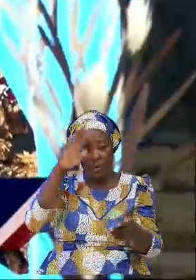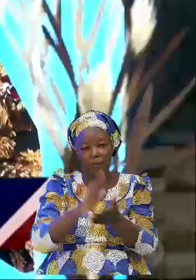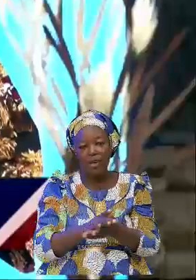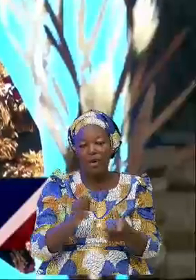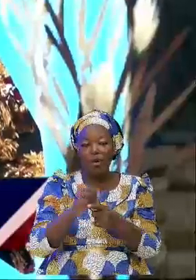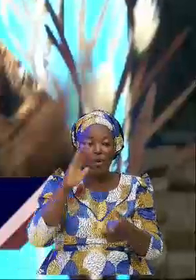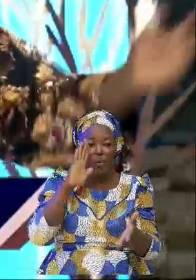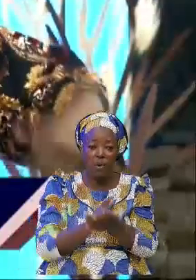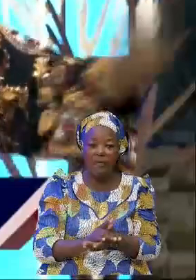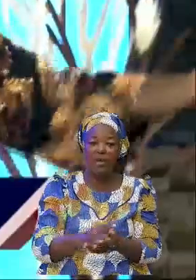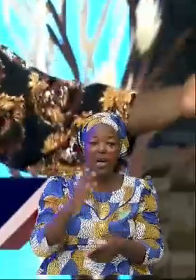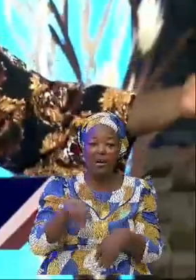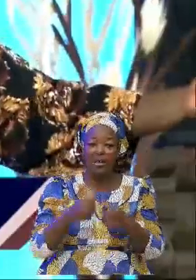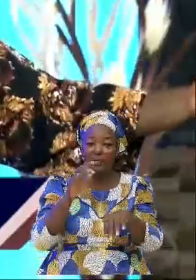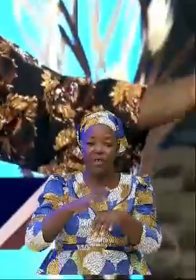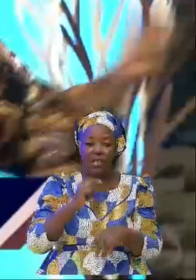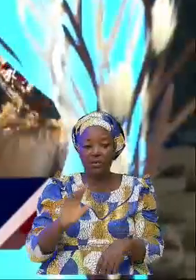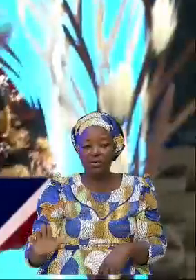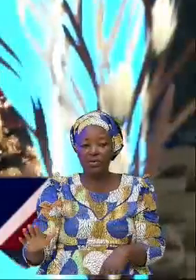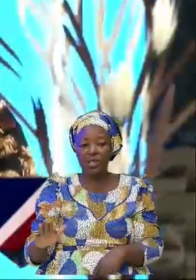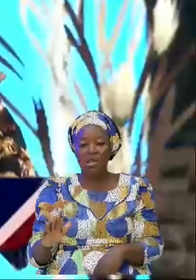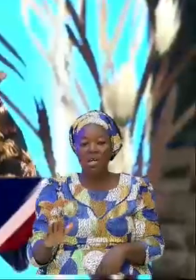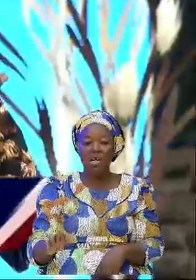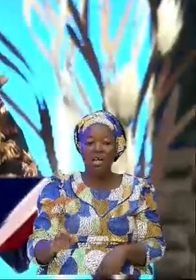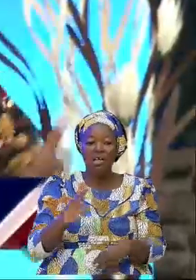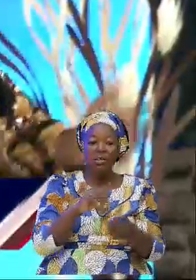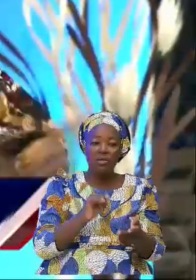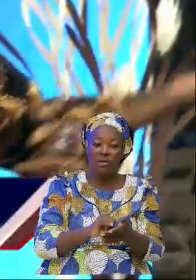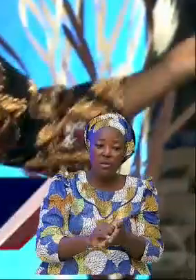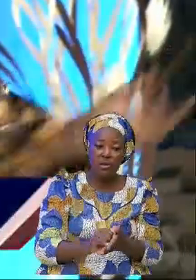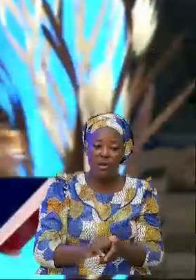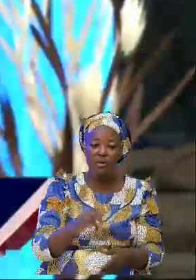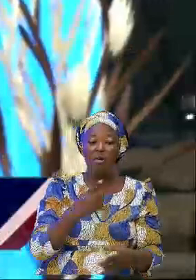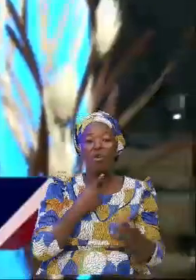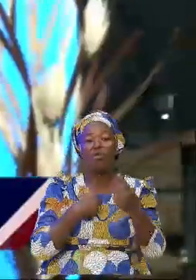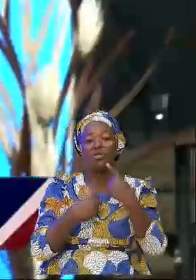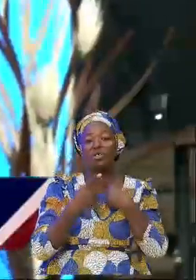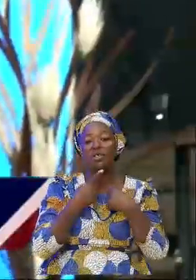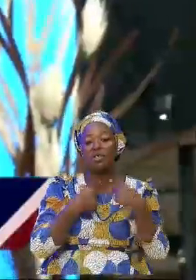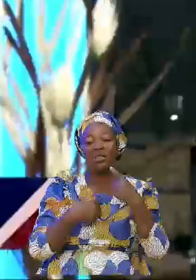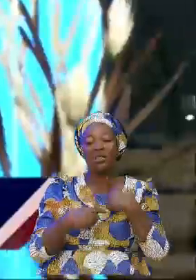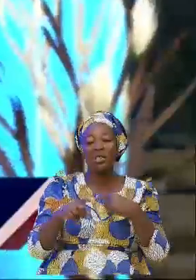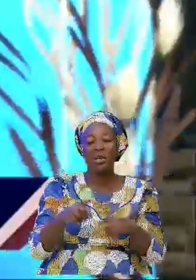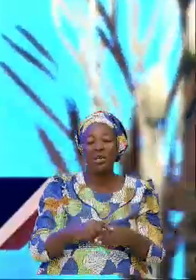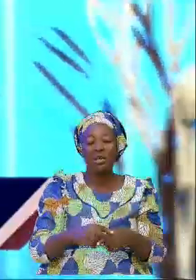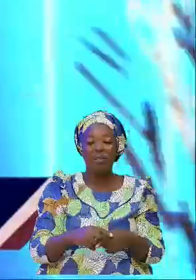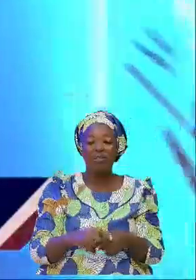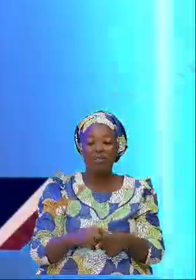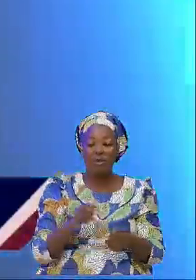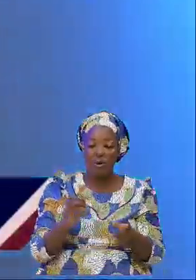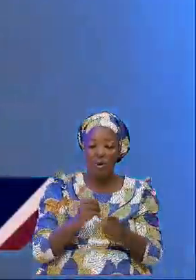their neighbors, how it will affect their husband, how it will affect their wife, how it will affect their children.